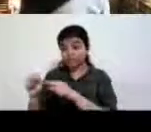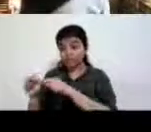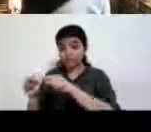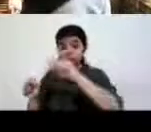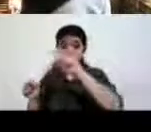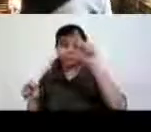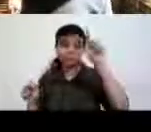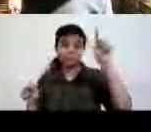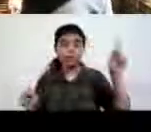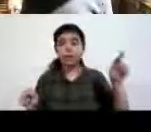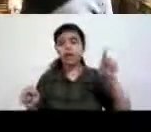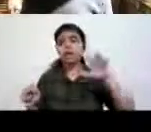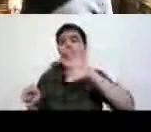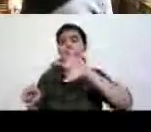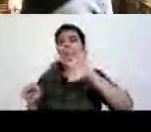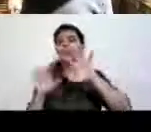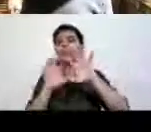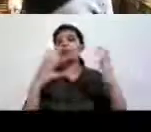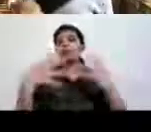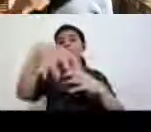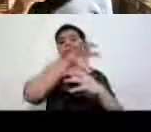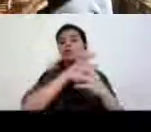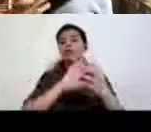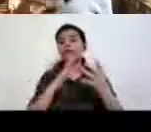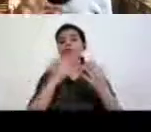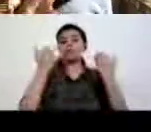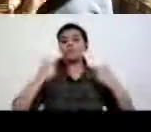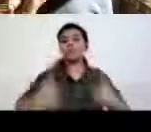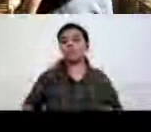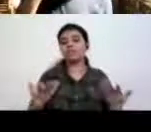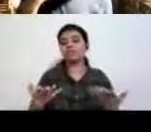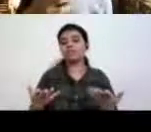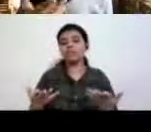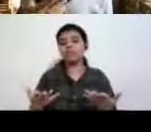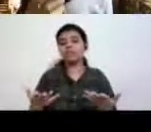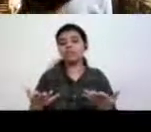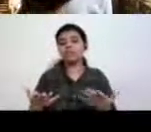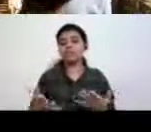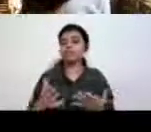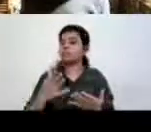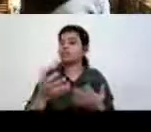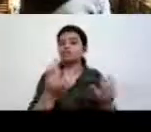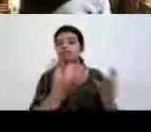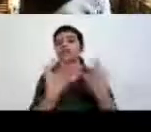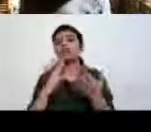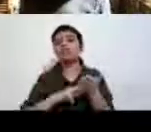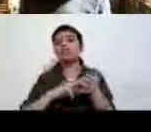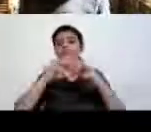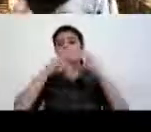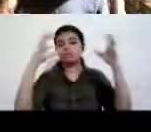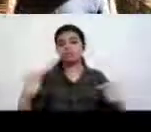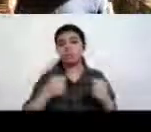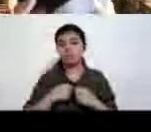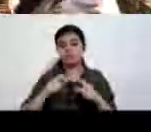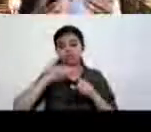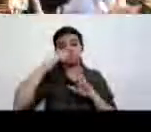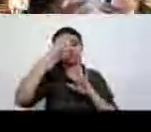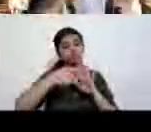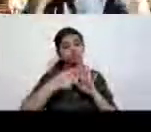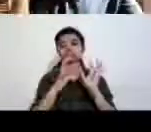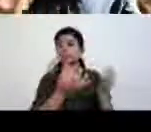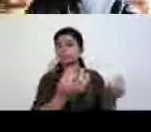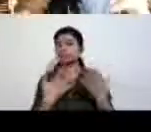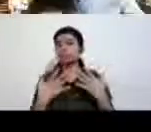of today. And this museum is was a very, very special project to us, and also